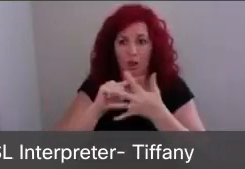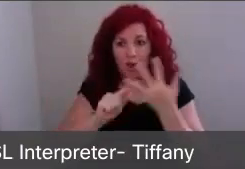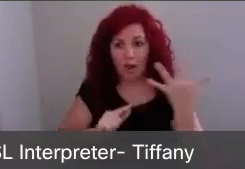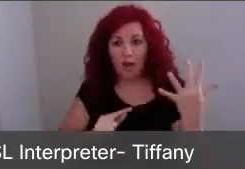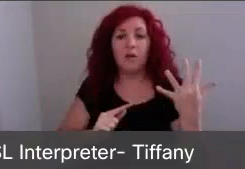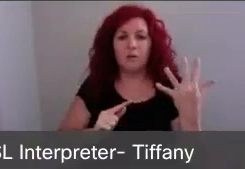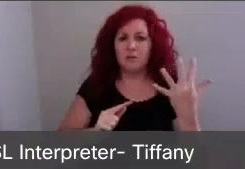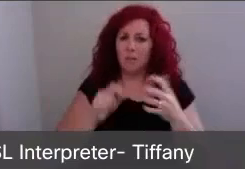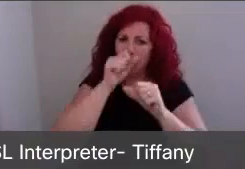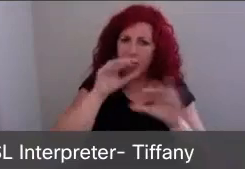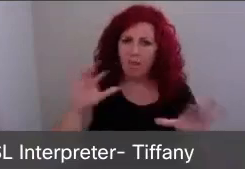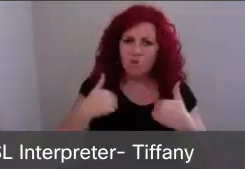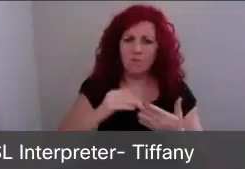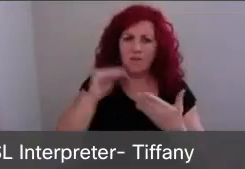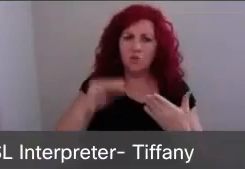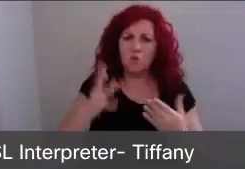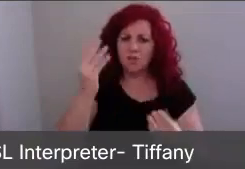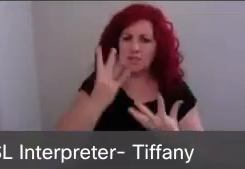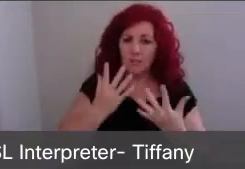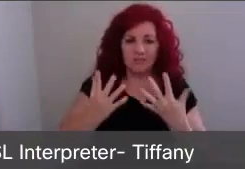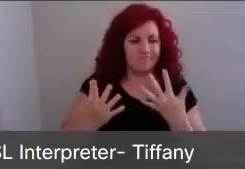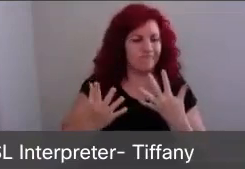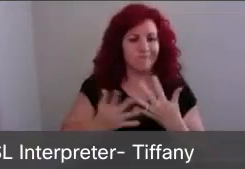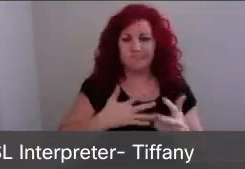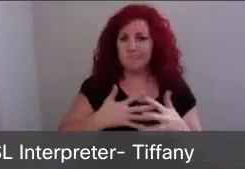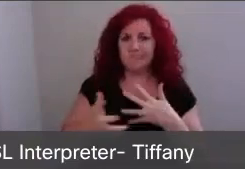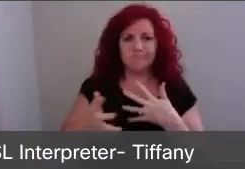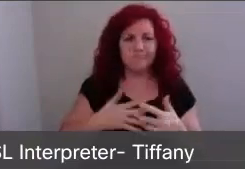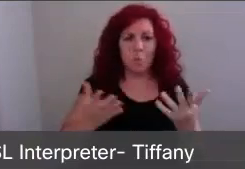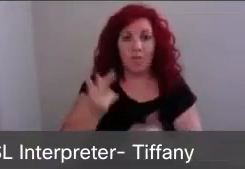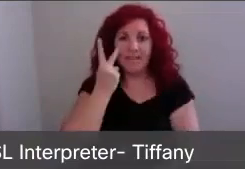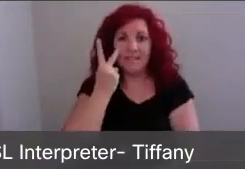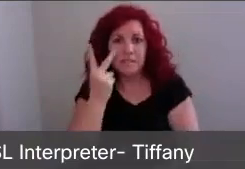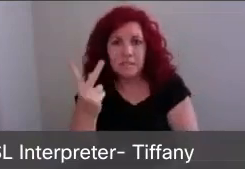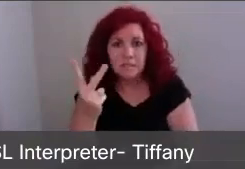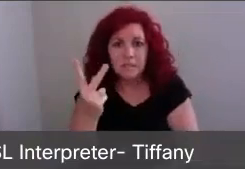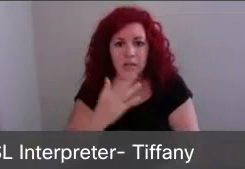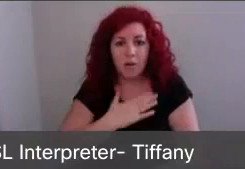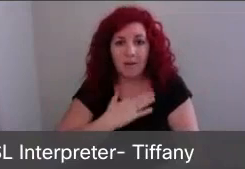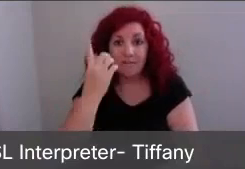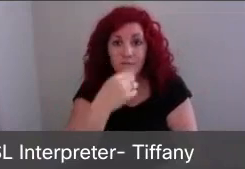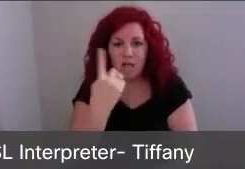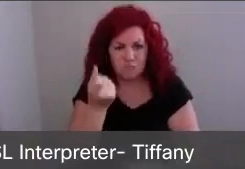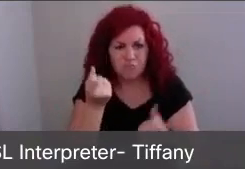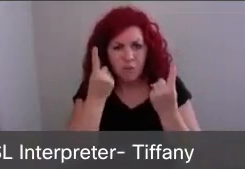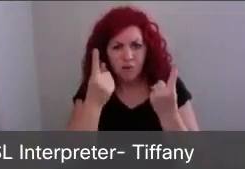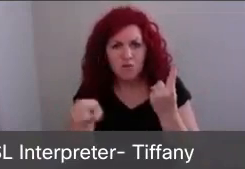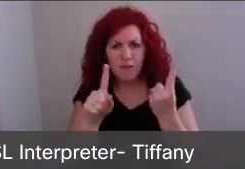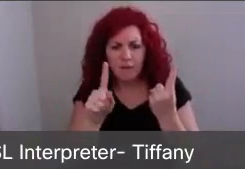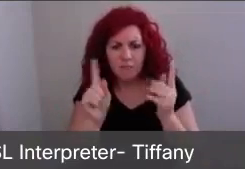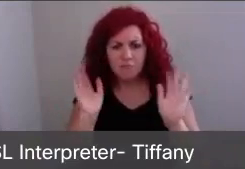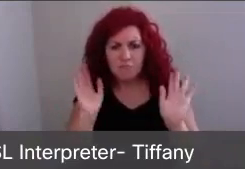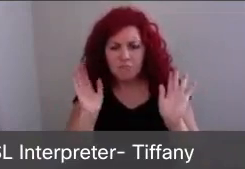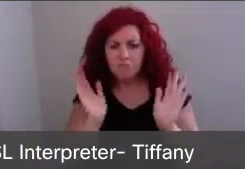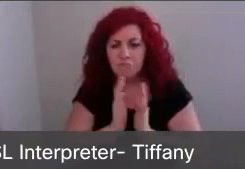blessed to have my students tell me that no matter what they see on my face, I understand them